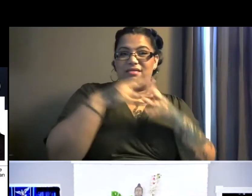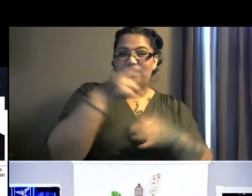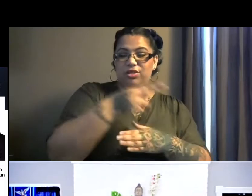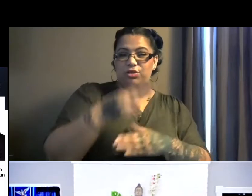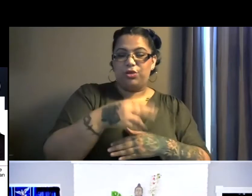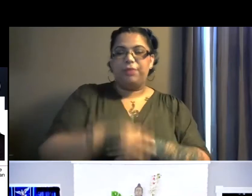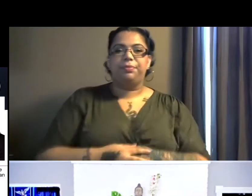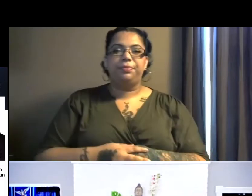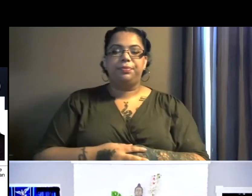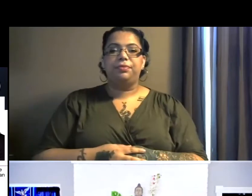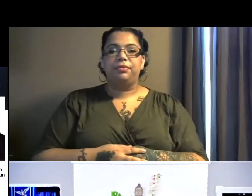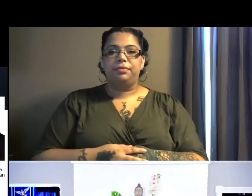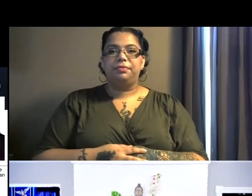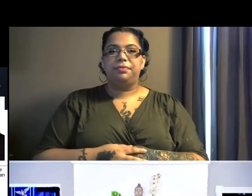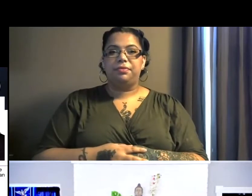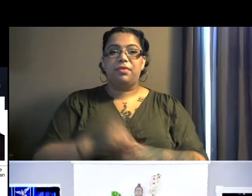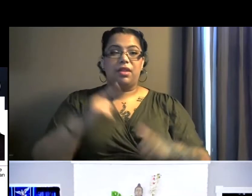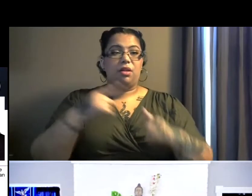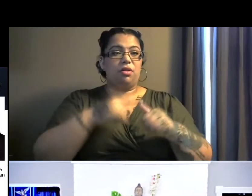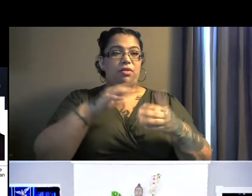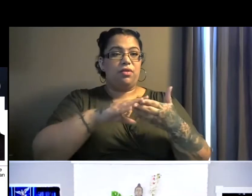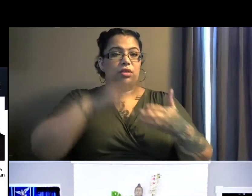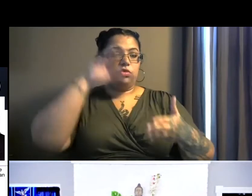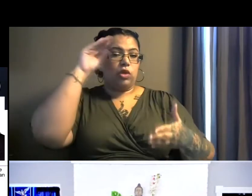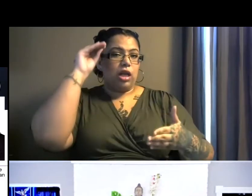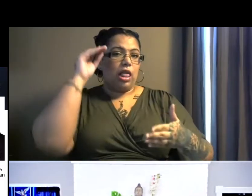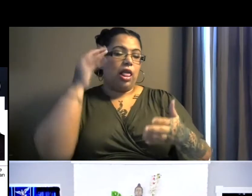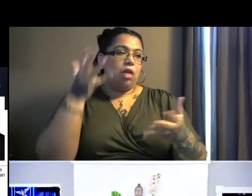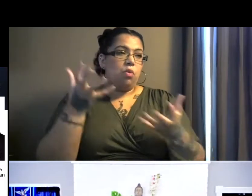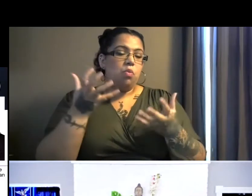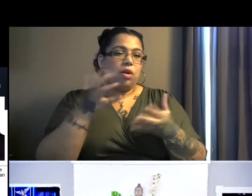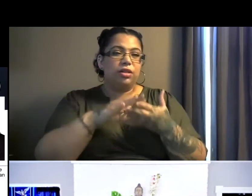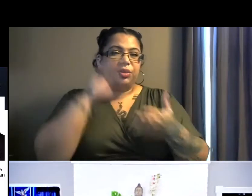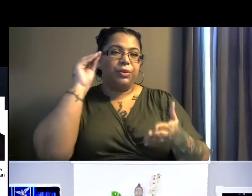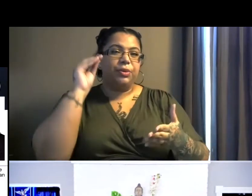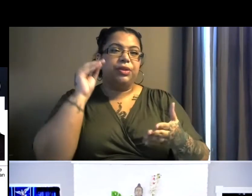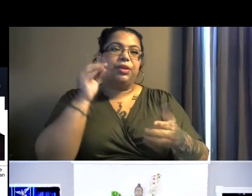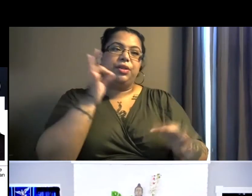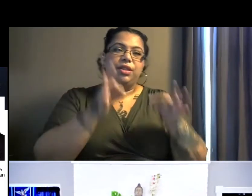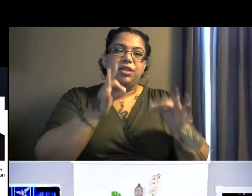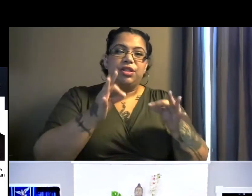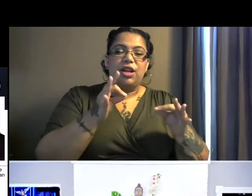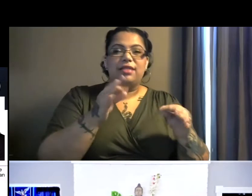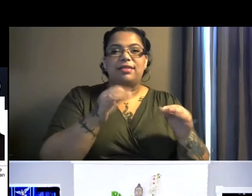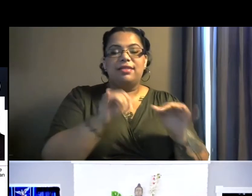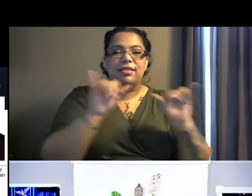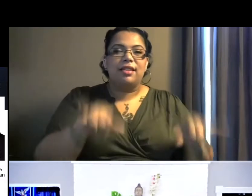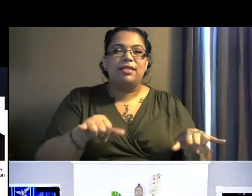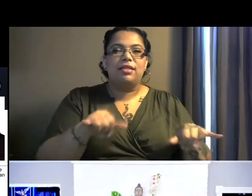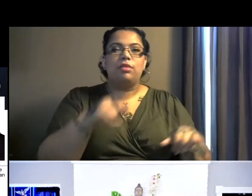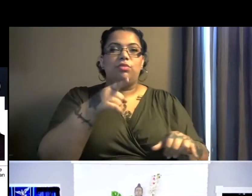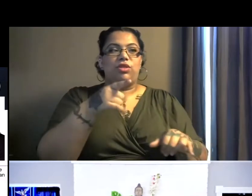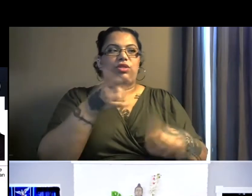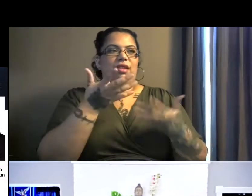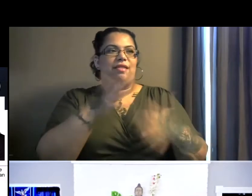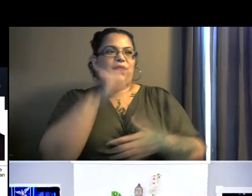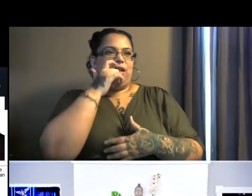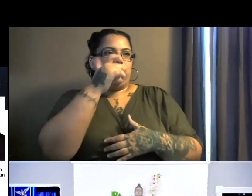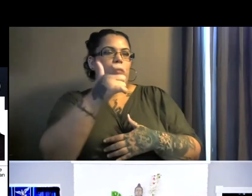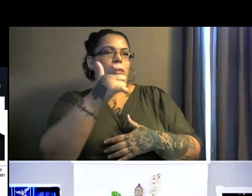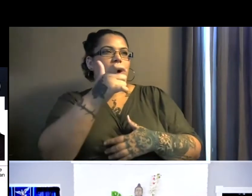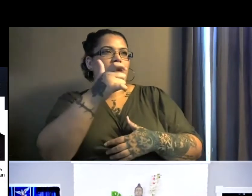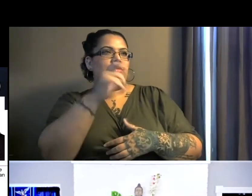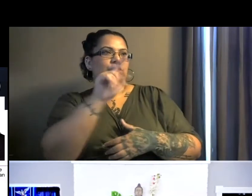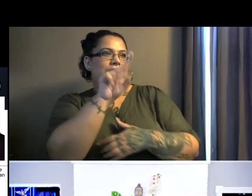Her first learnings toward the justice system became after watching an episode of